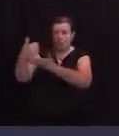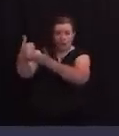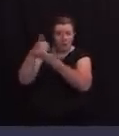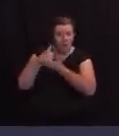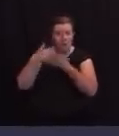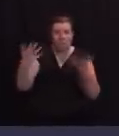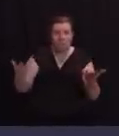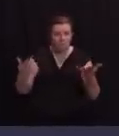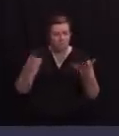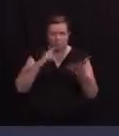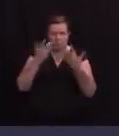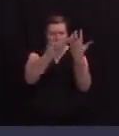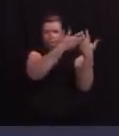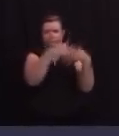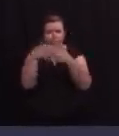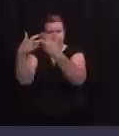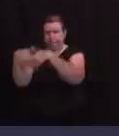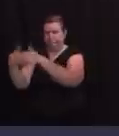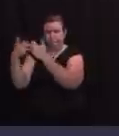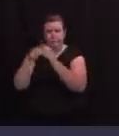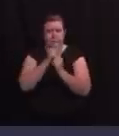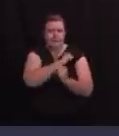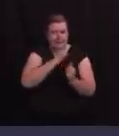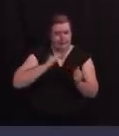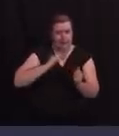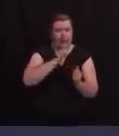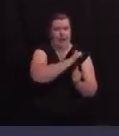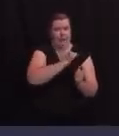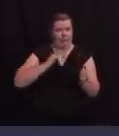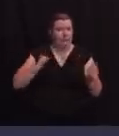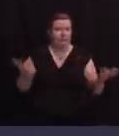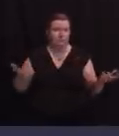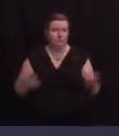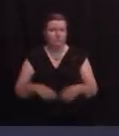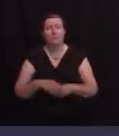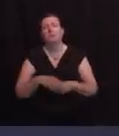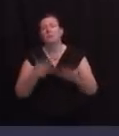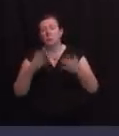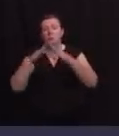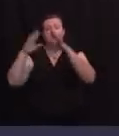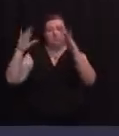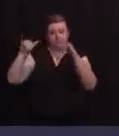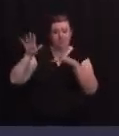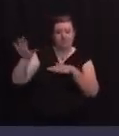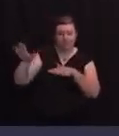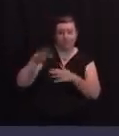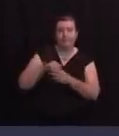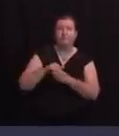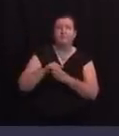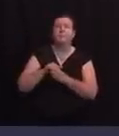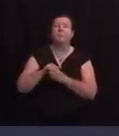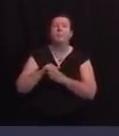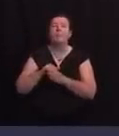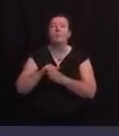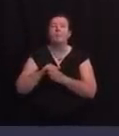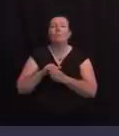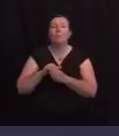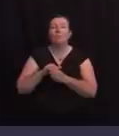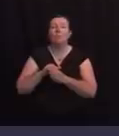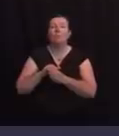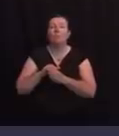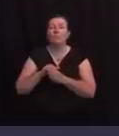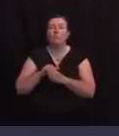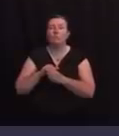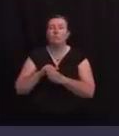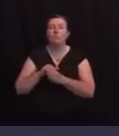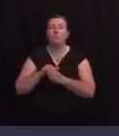so. On the unemployment system, I've said this, but in fairness, I haven't said it for probably a few months.